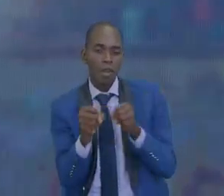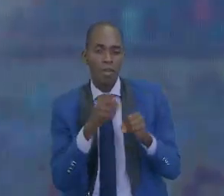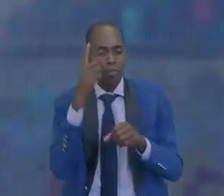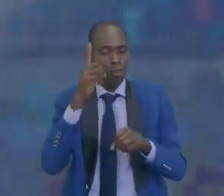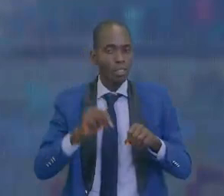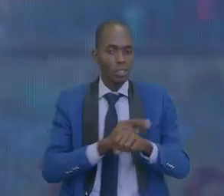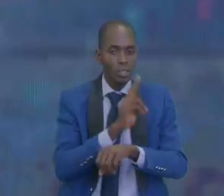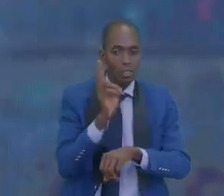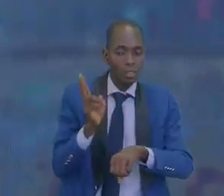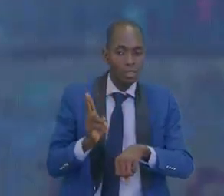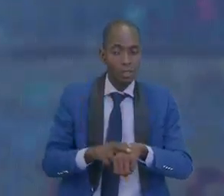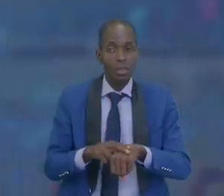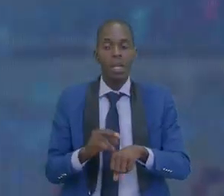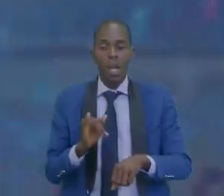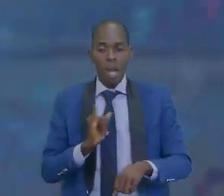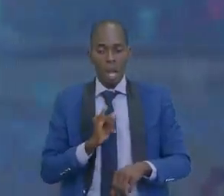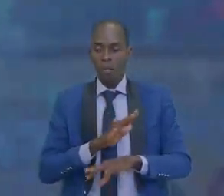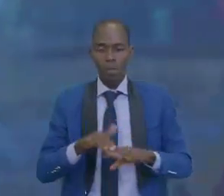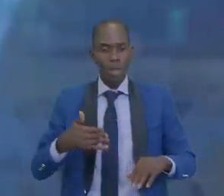towards him.